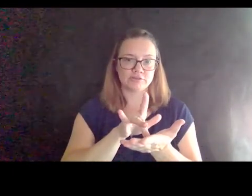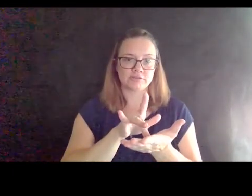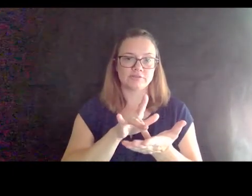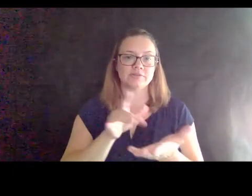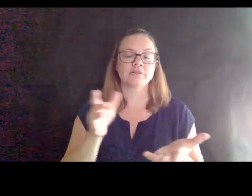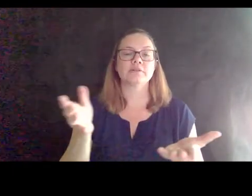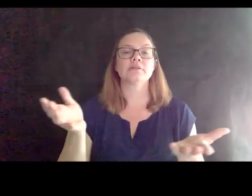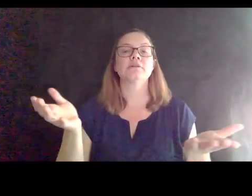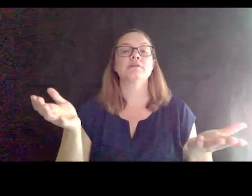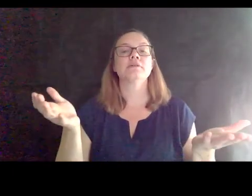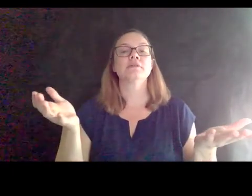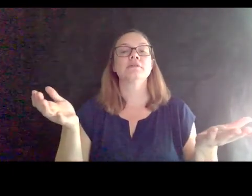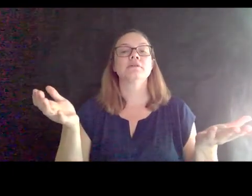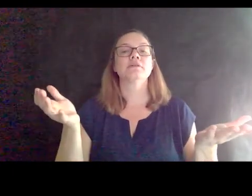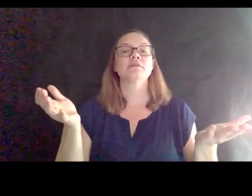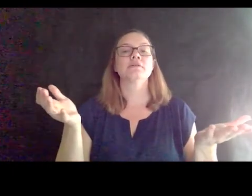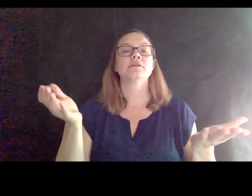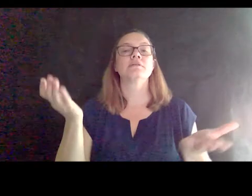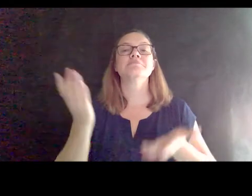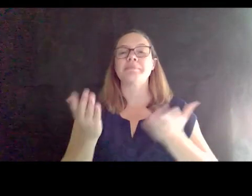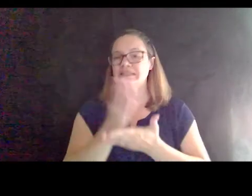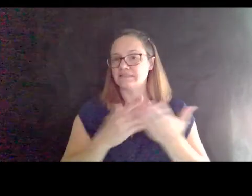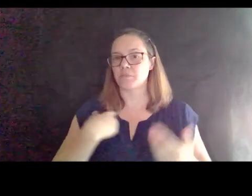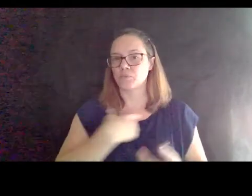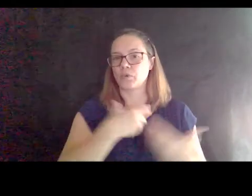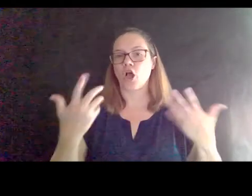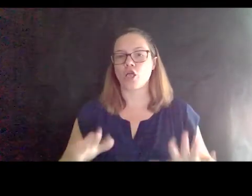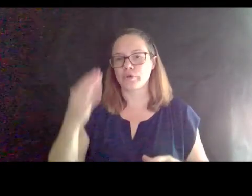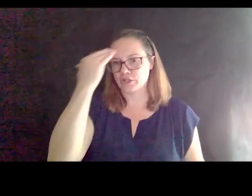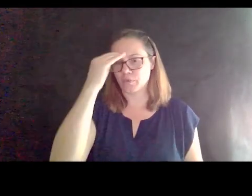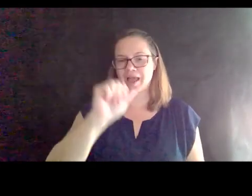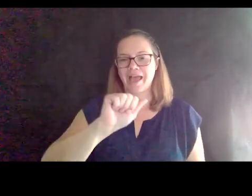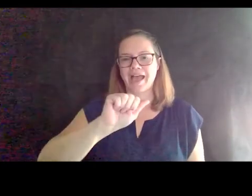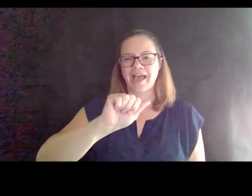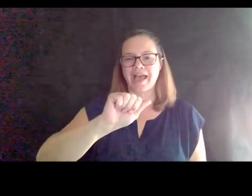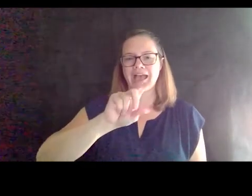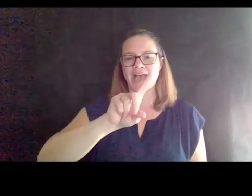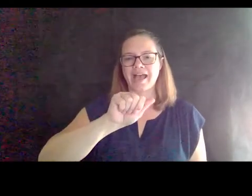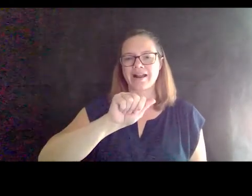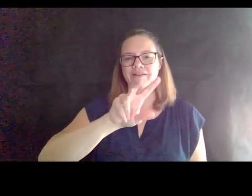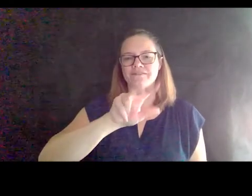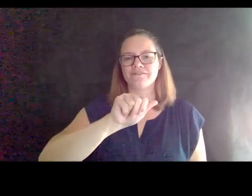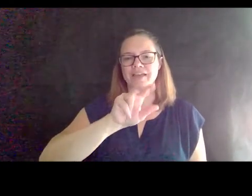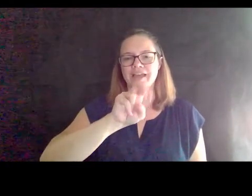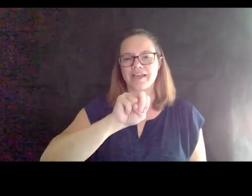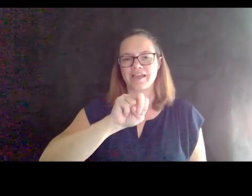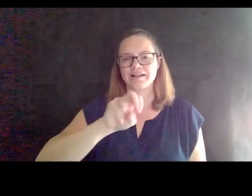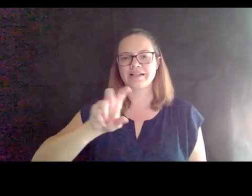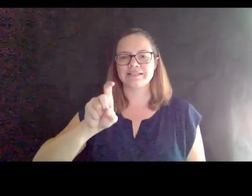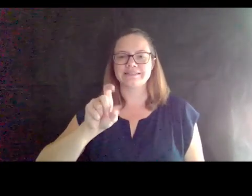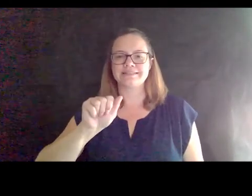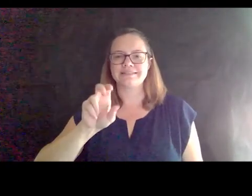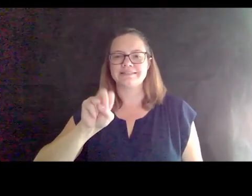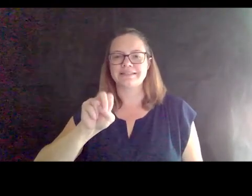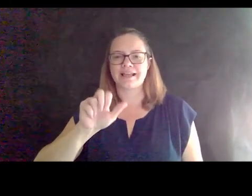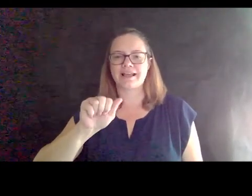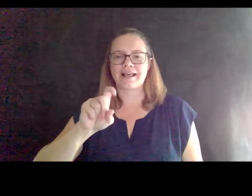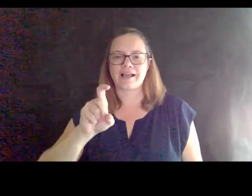medications that we might be a little bit more familiar with, Ativan or Xanax or Valium.